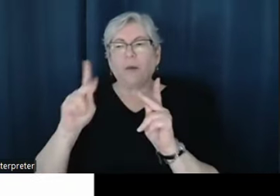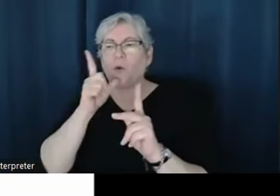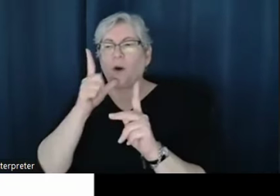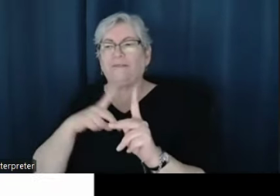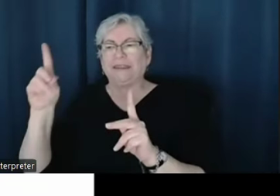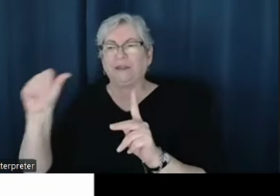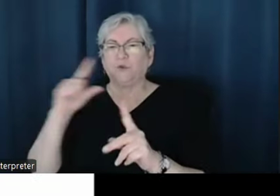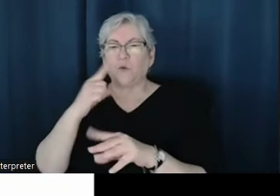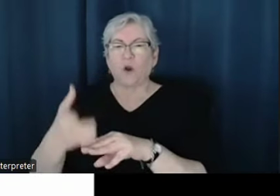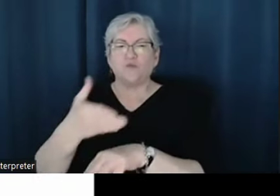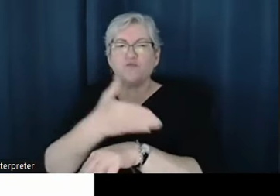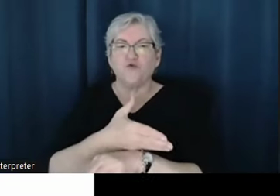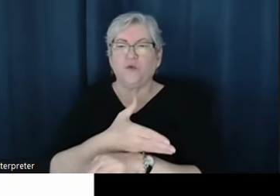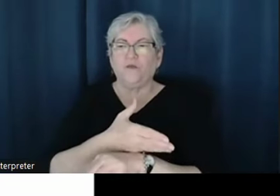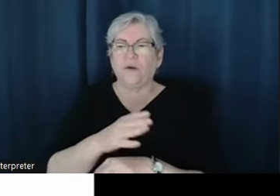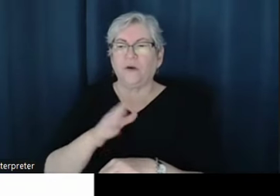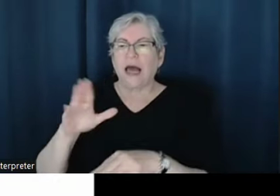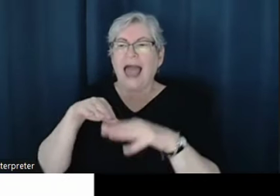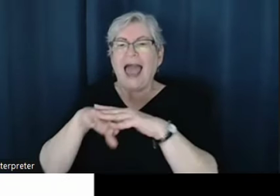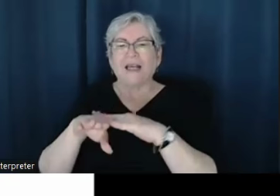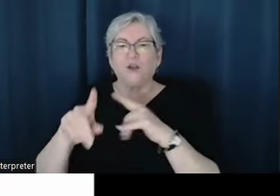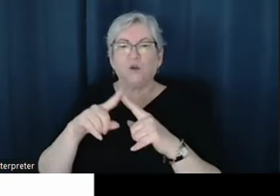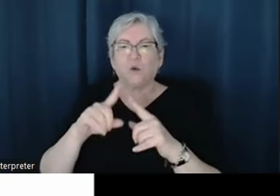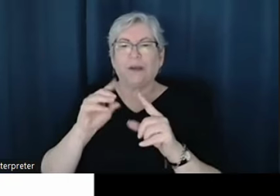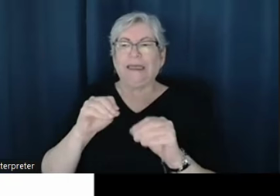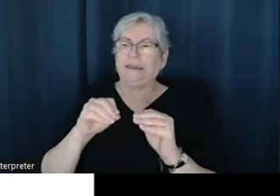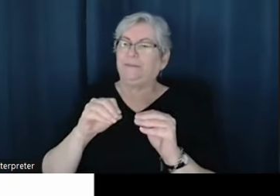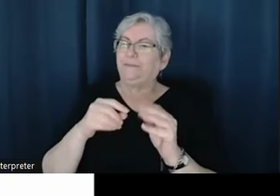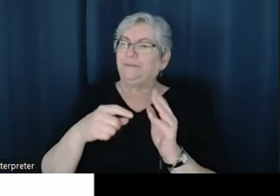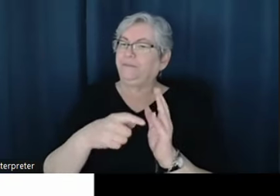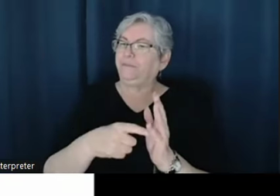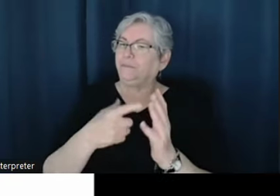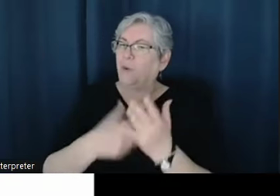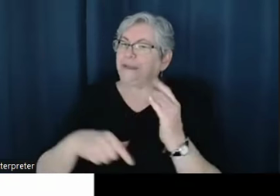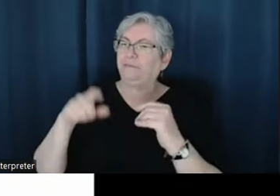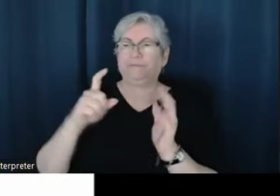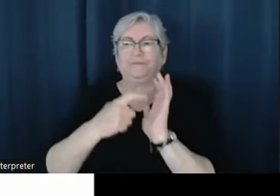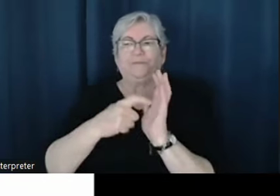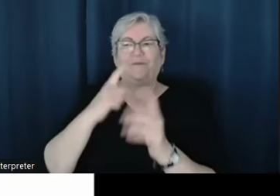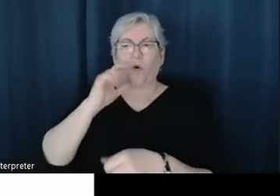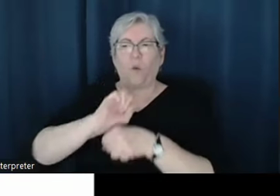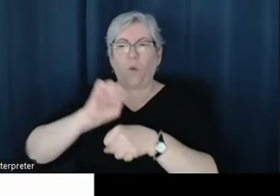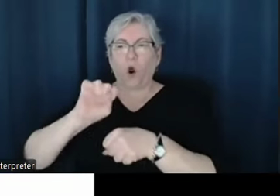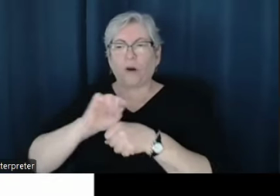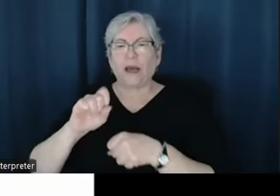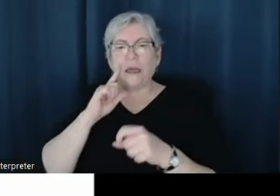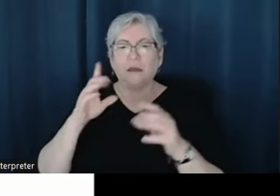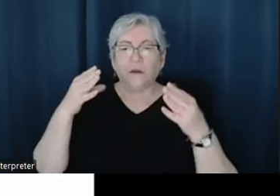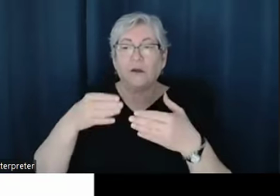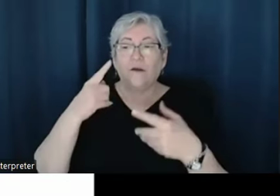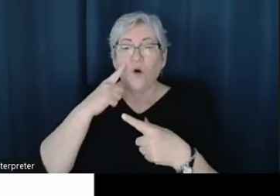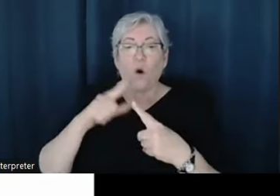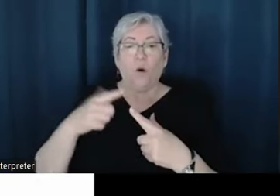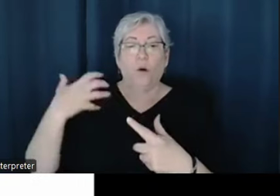to improve access to in-demand occupations. You also see there was more of a focus on employer